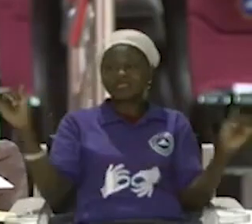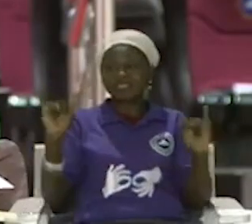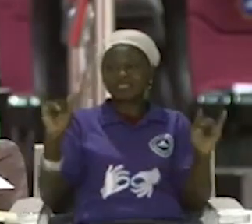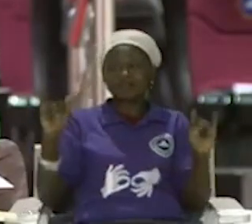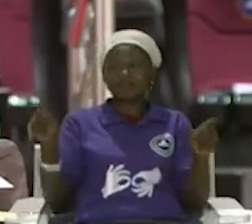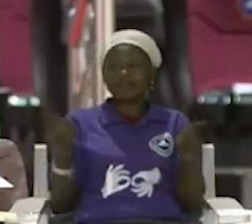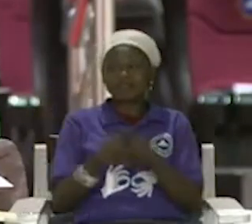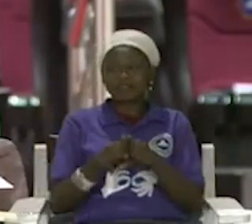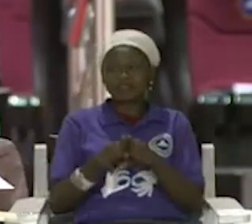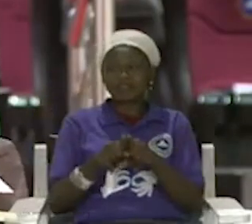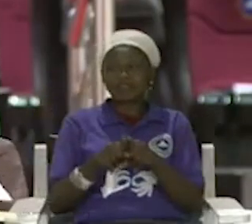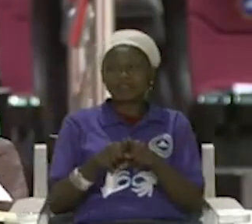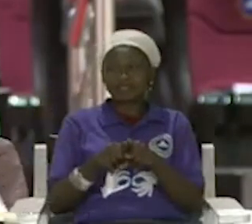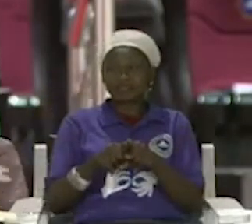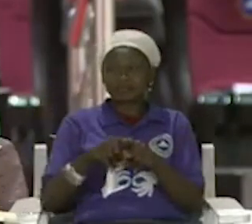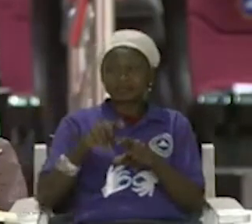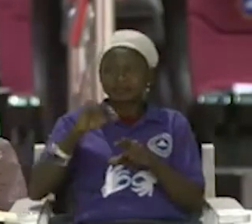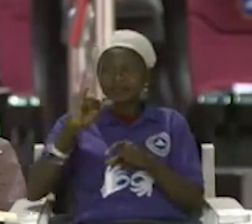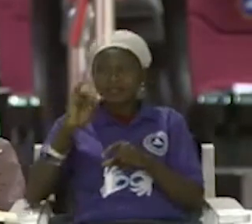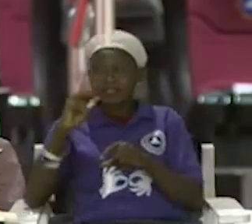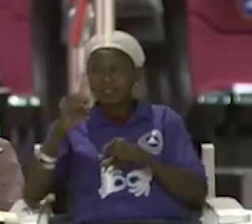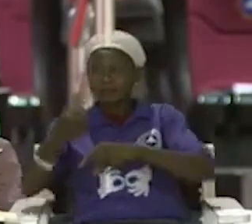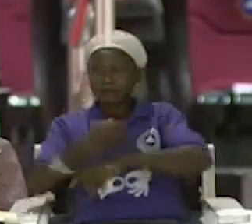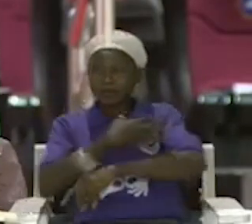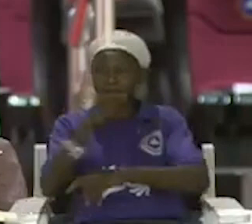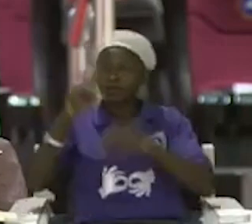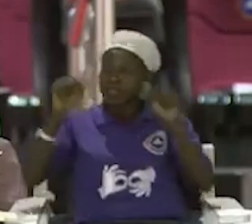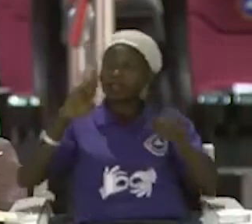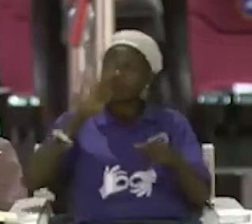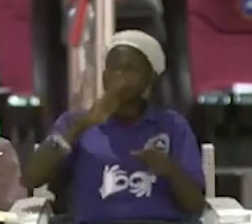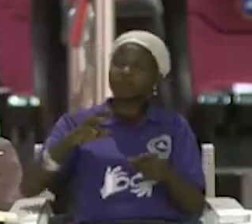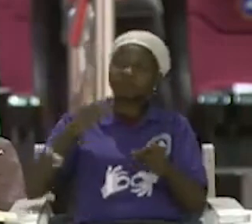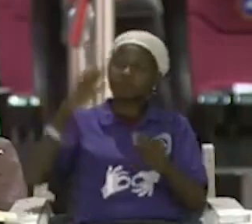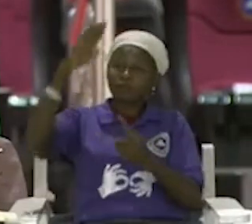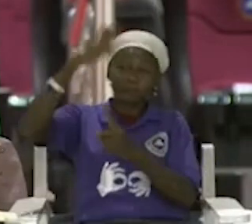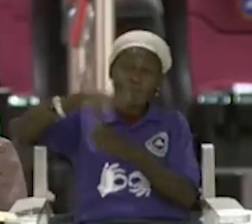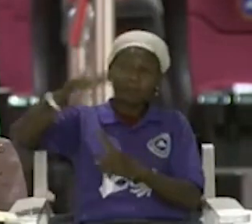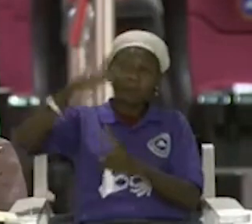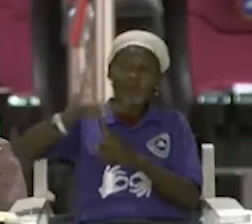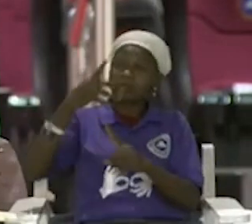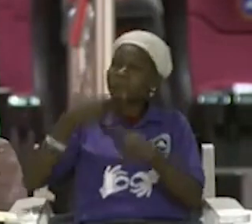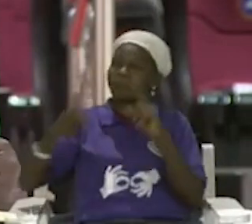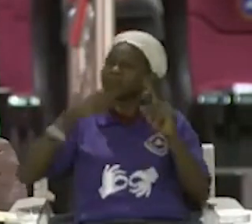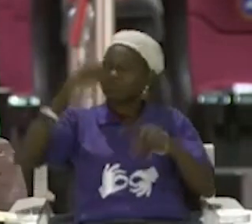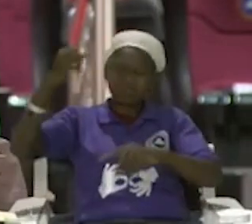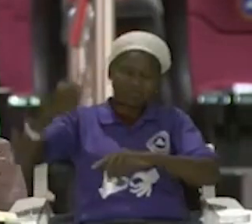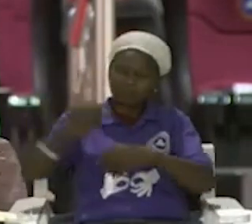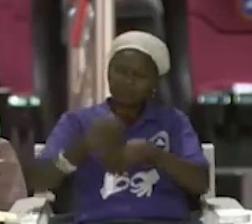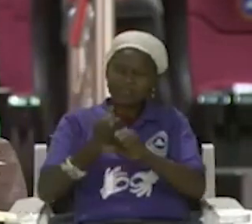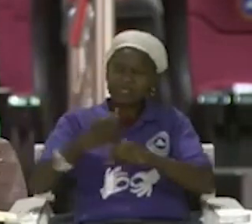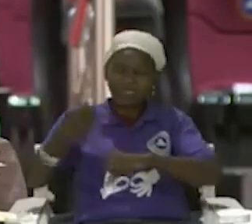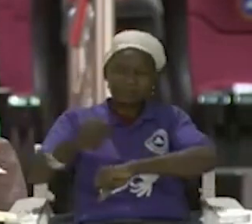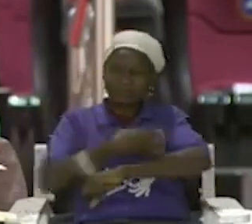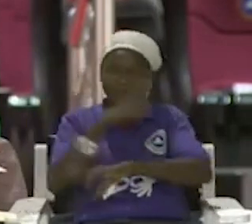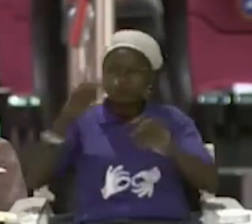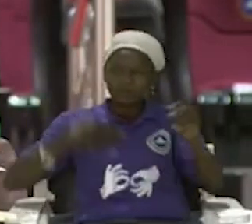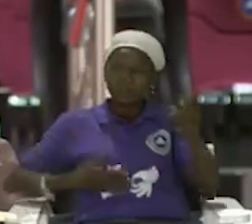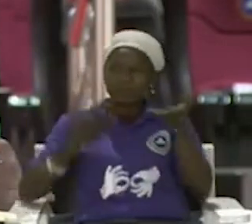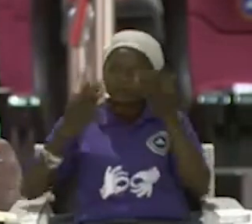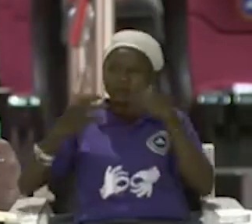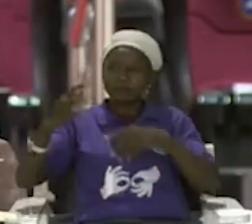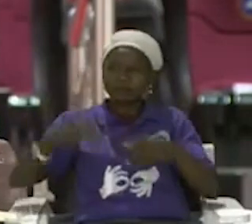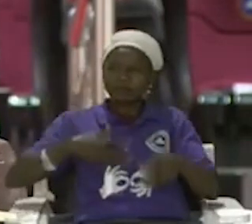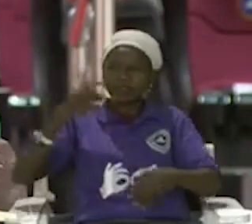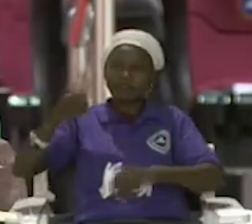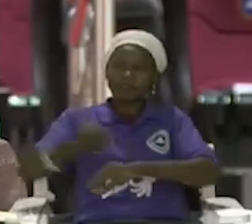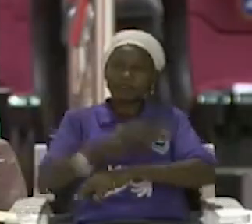impact. You can be popular for nothing. Nobody can feel your impact.